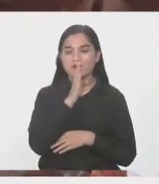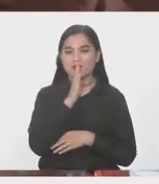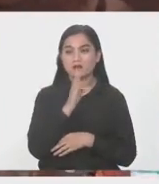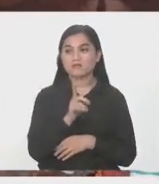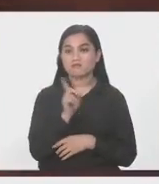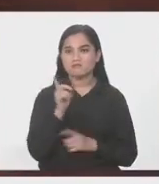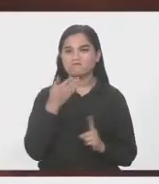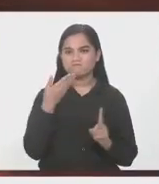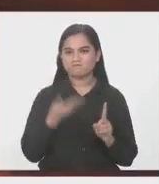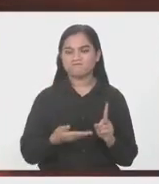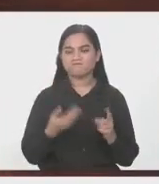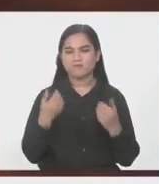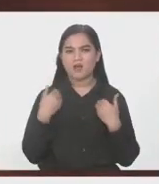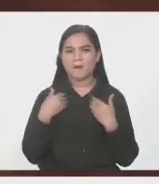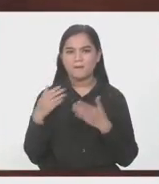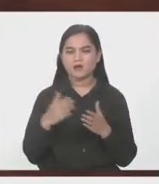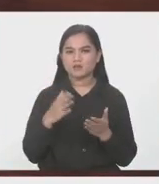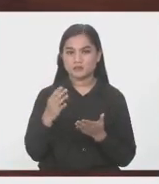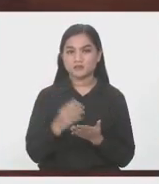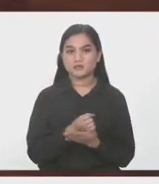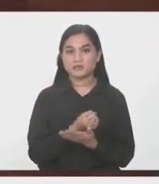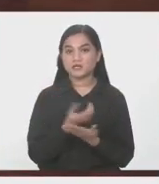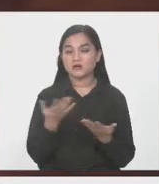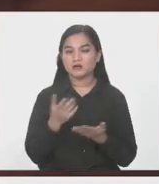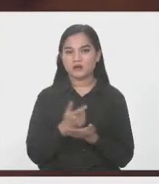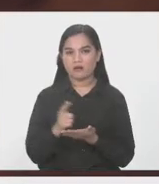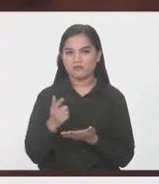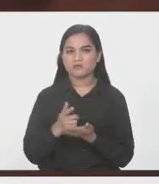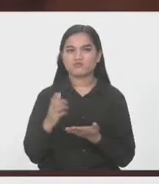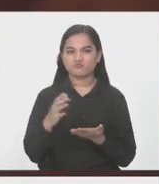seen segregating her gathered trash.